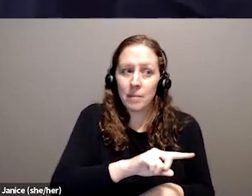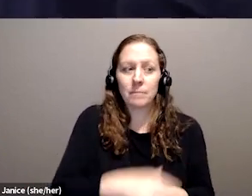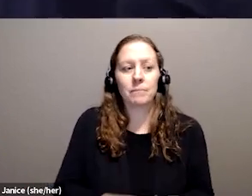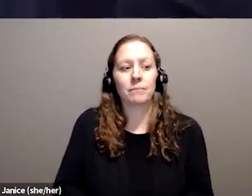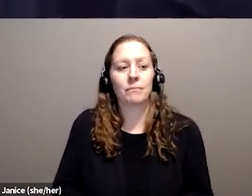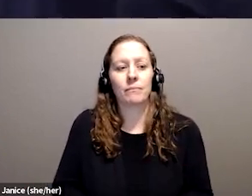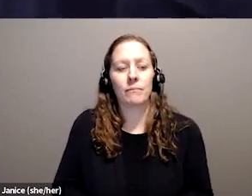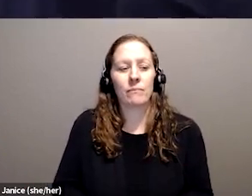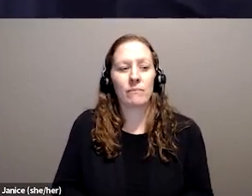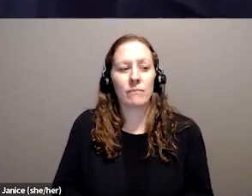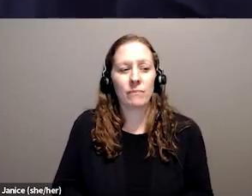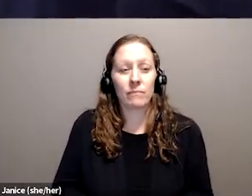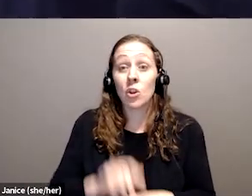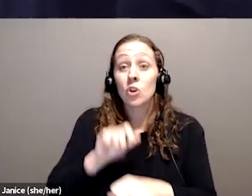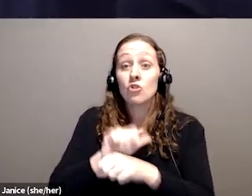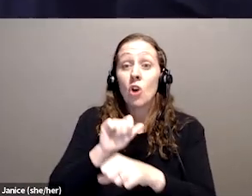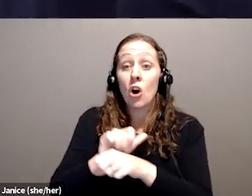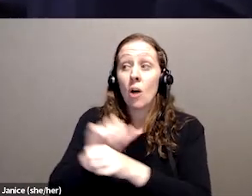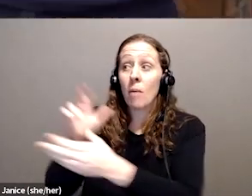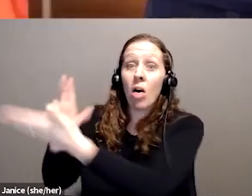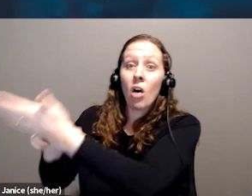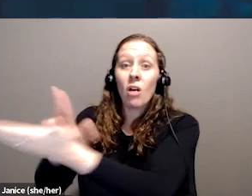Regulate the outsourcing of jobs.